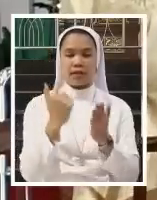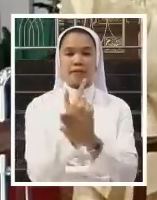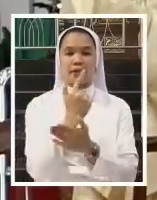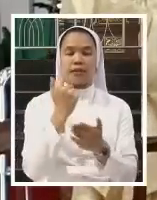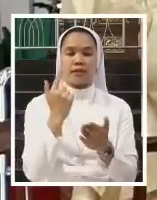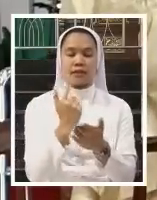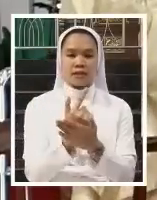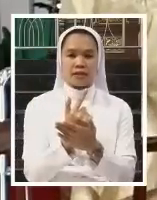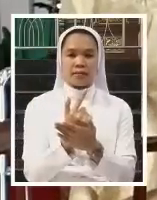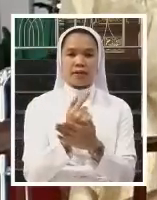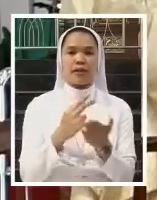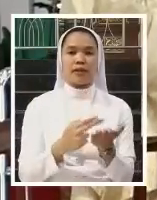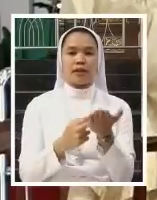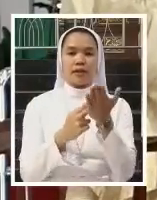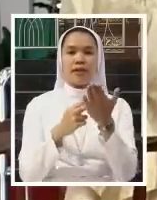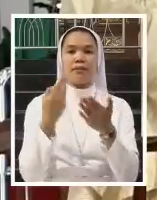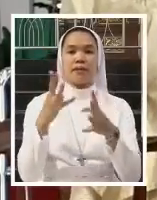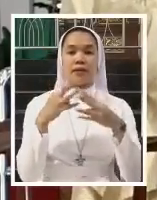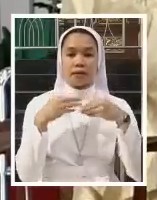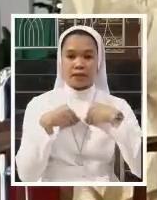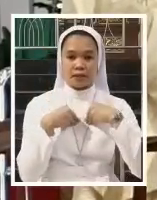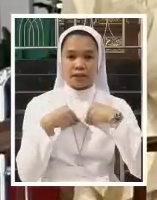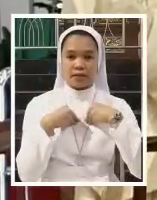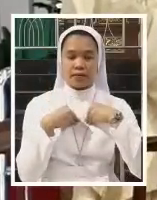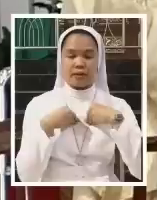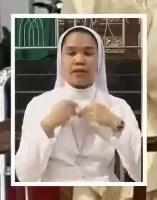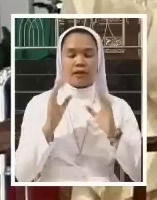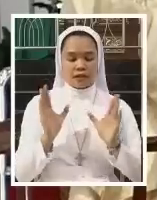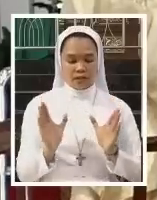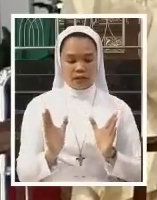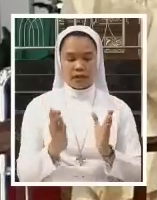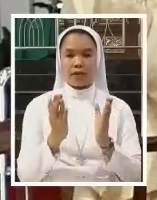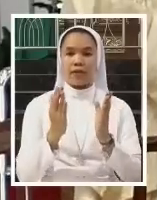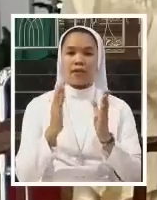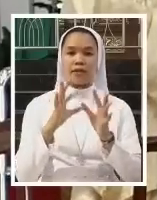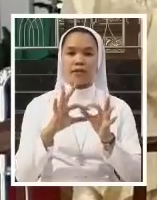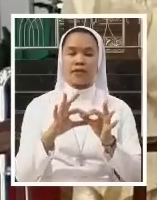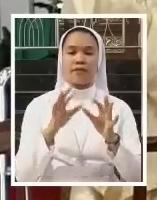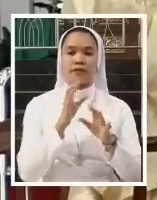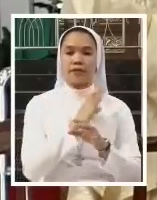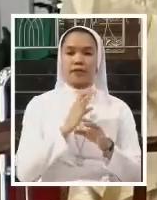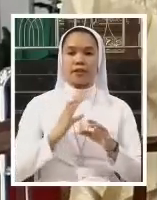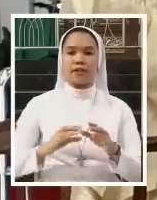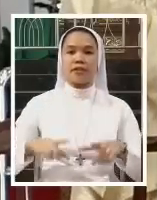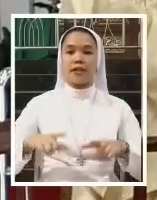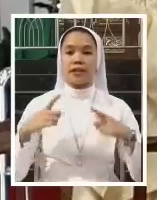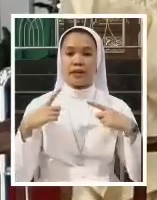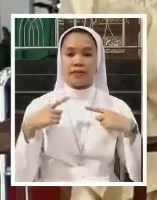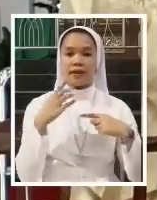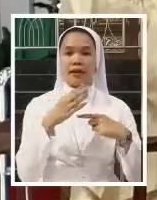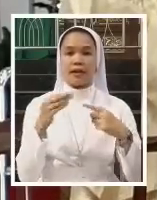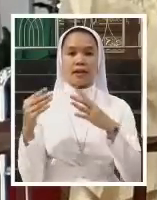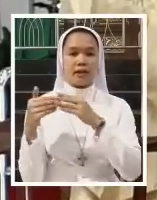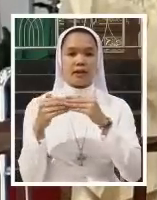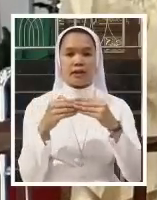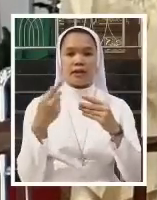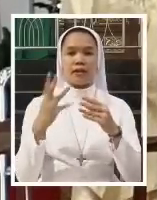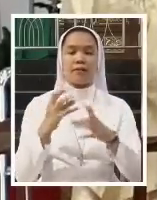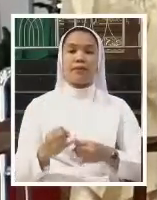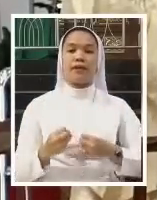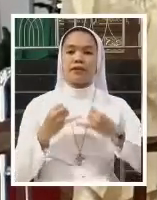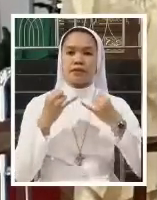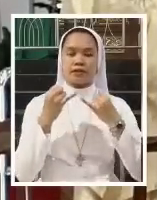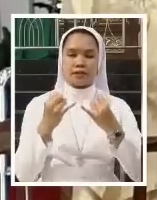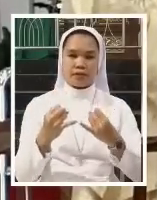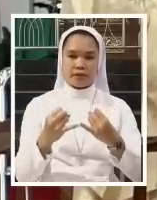gospel. Help them to accept the challenge of Christian living and lead them in the joy